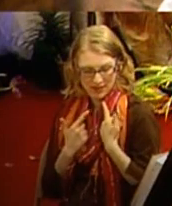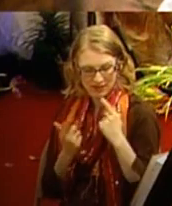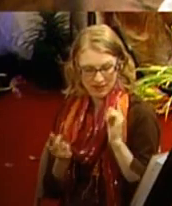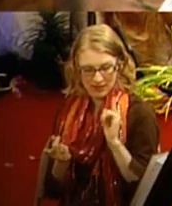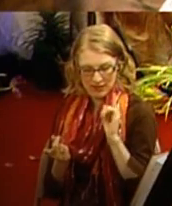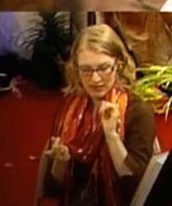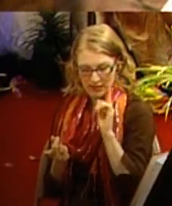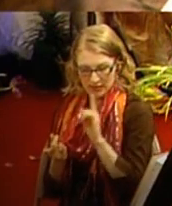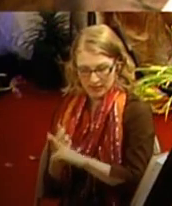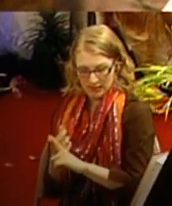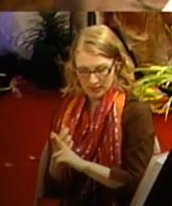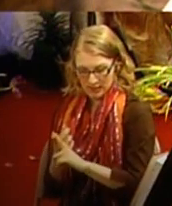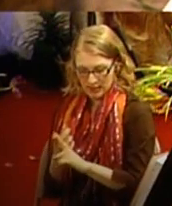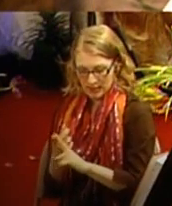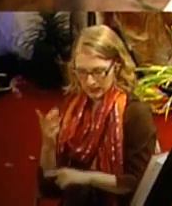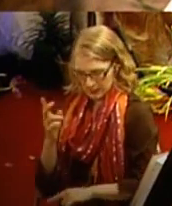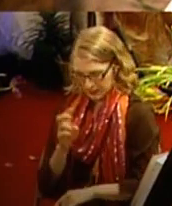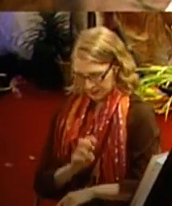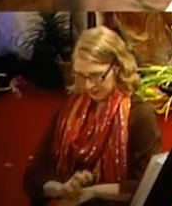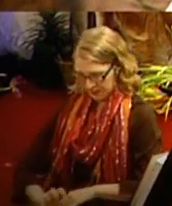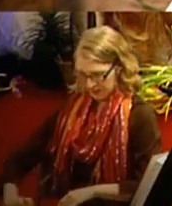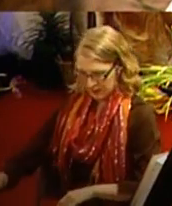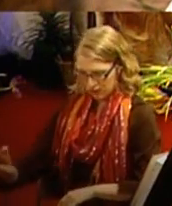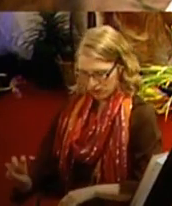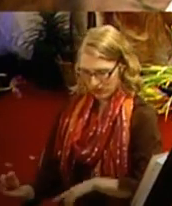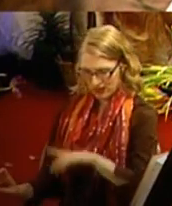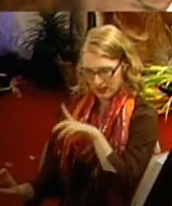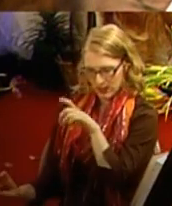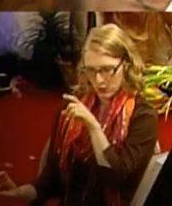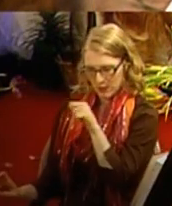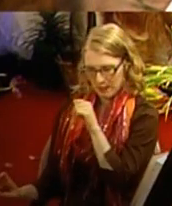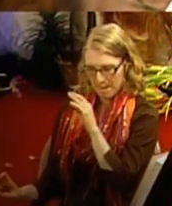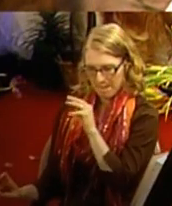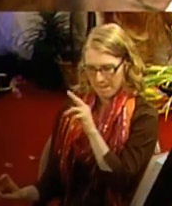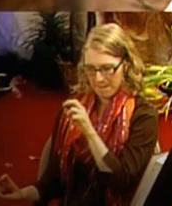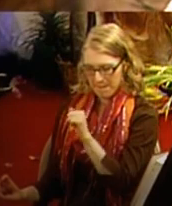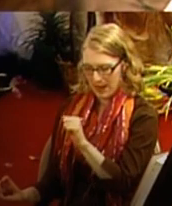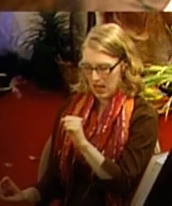until he got to a certain point along that road.